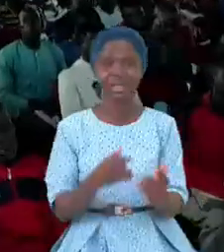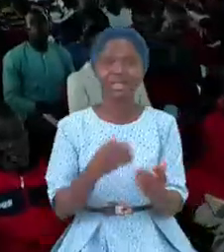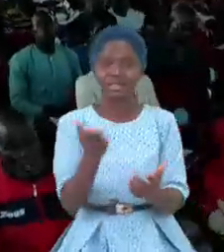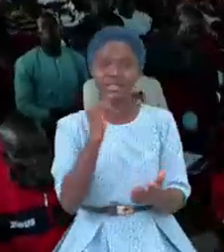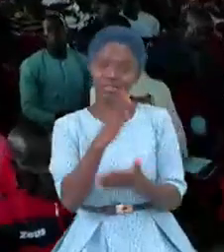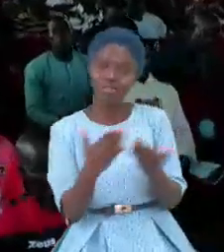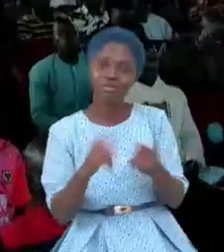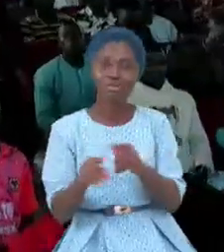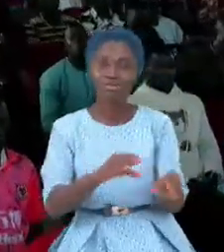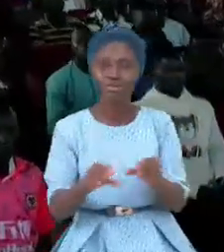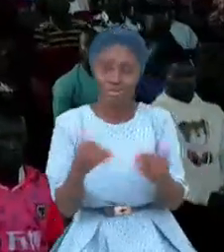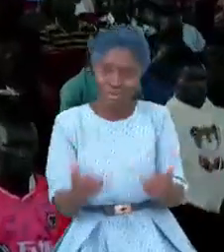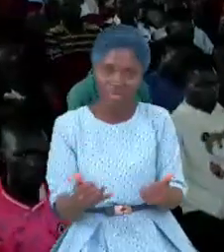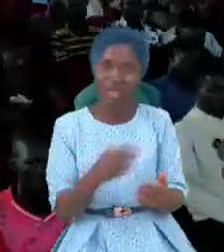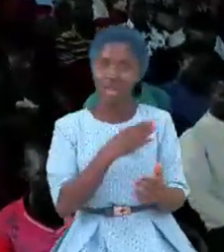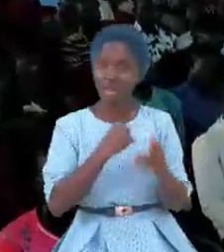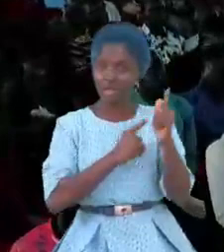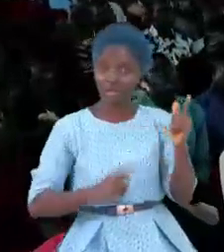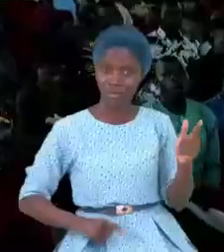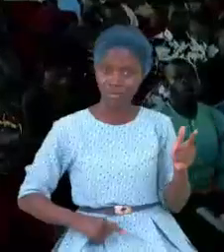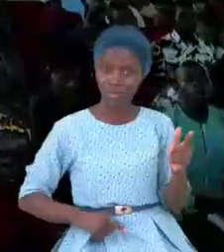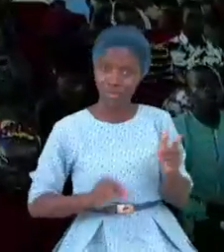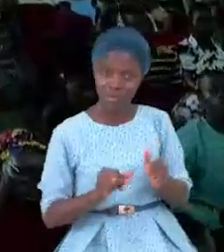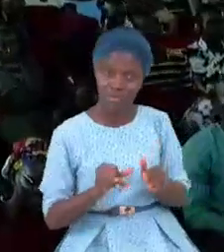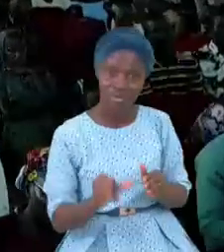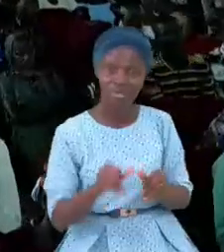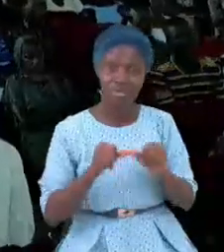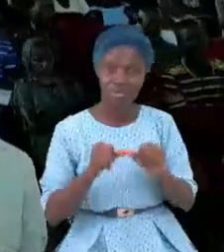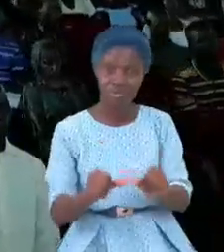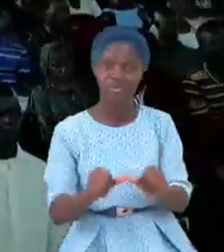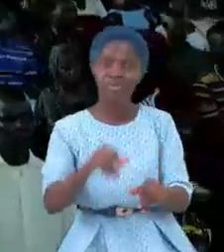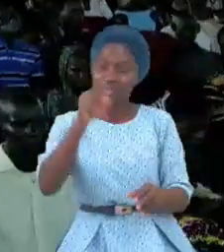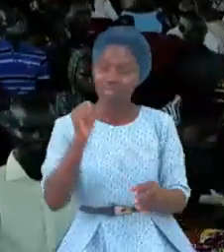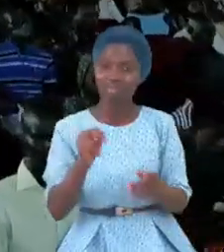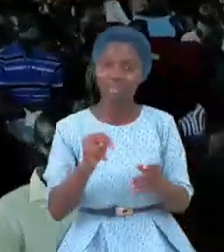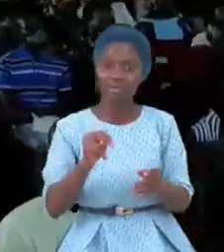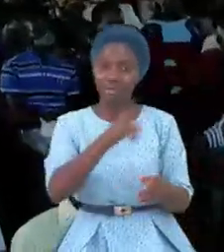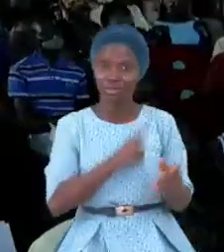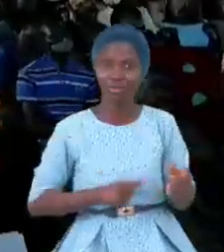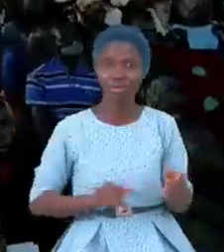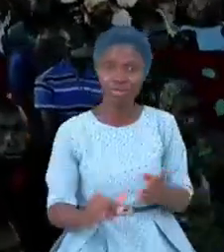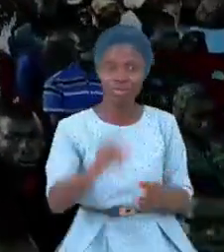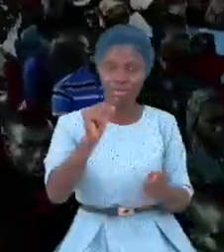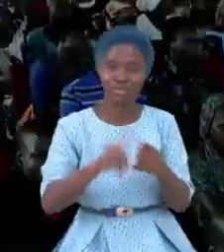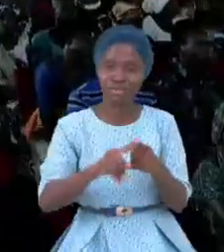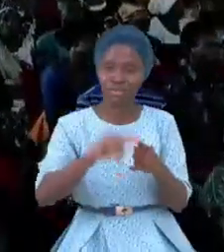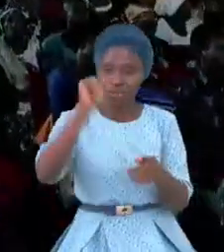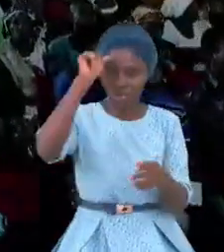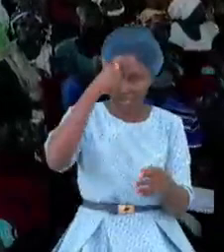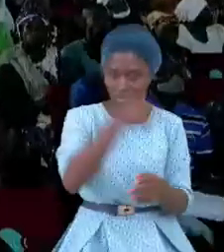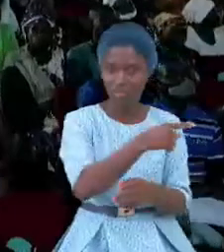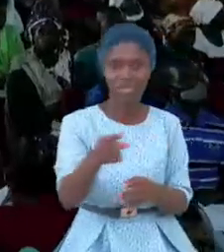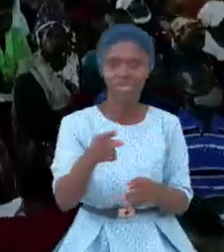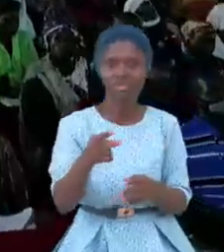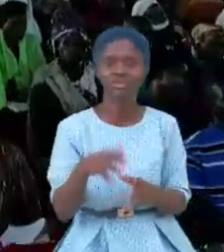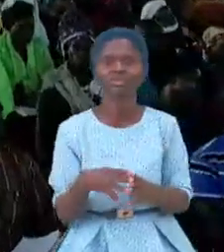to remind you, because you know, if you leave off hearing that, you become weakened. Your knees will be